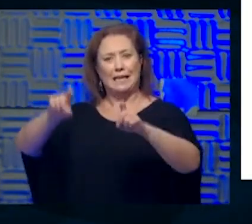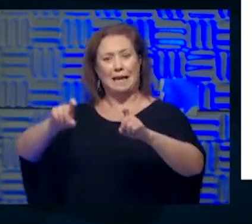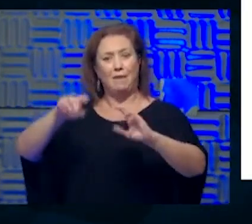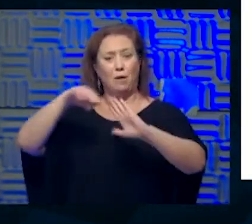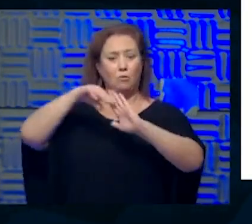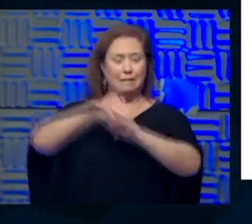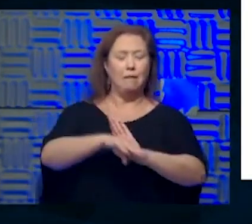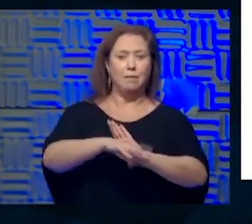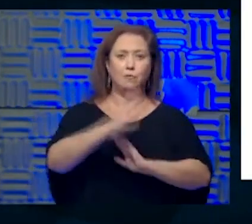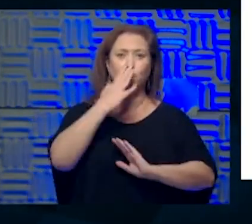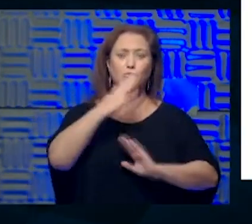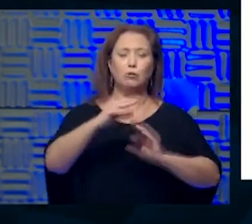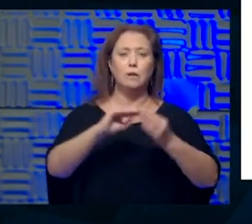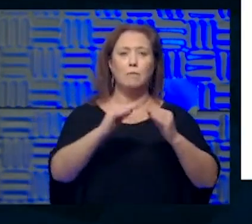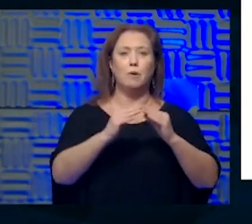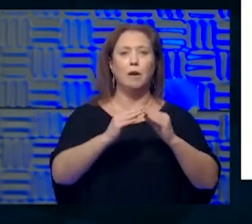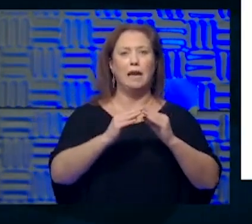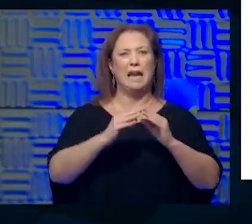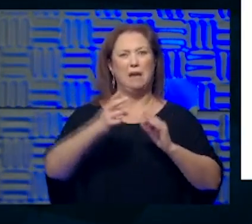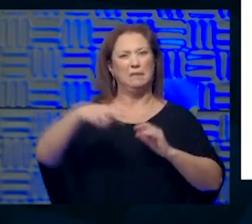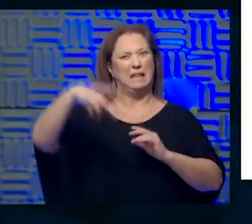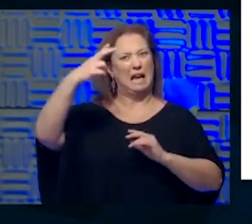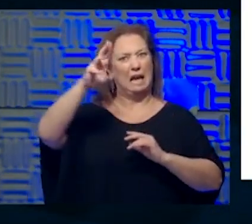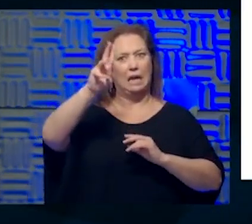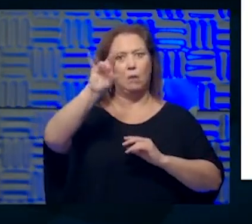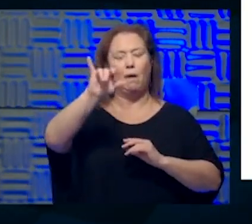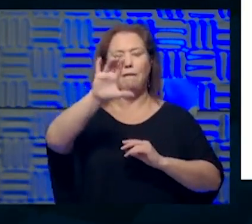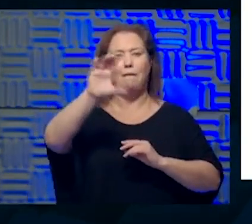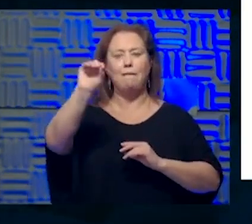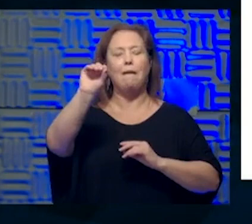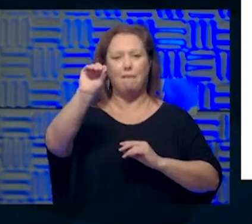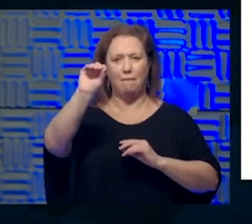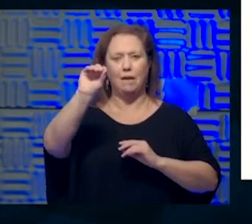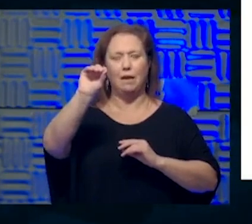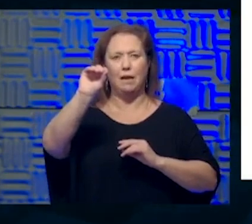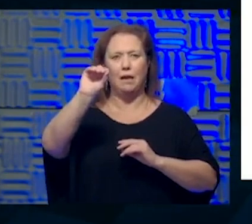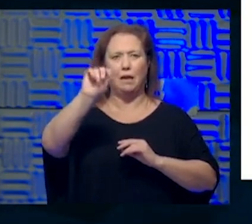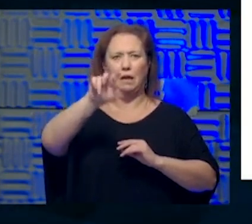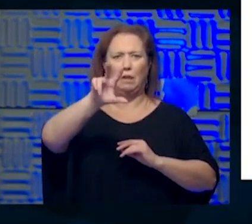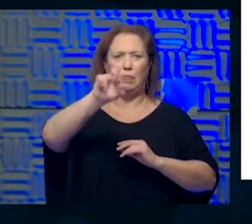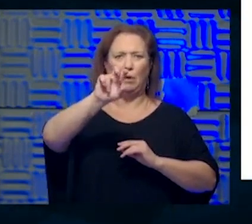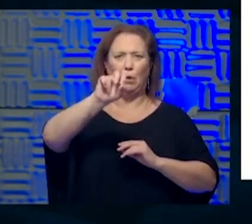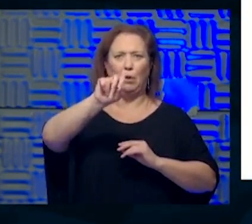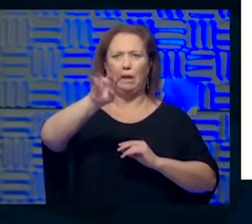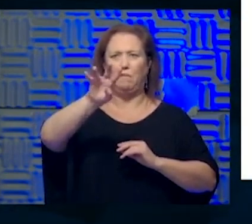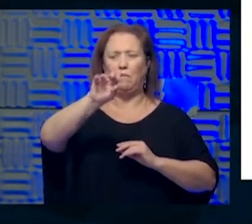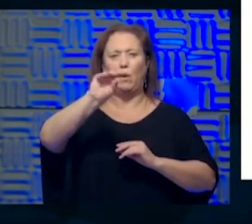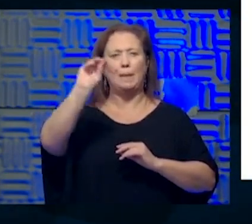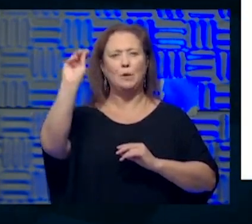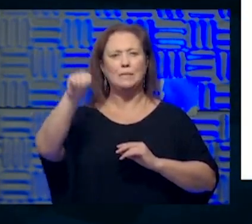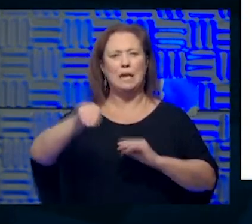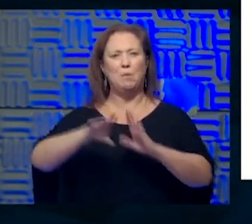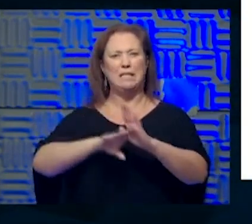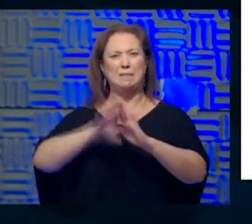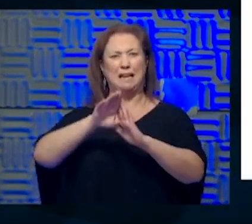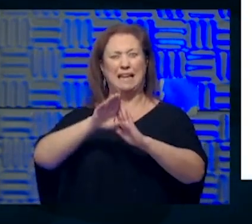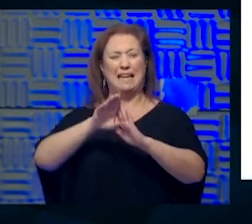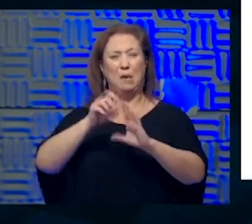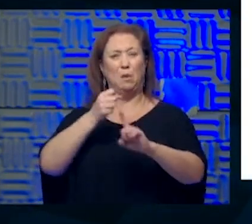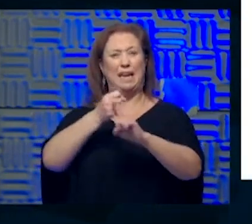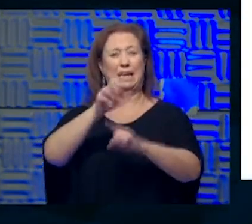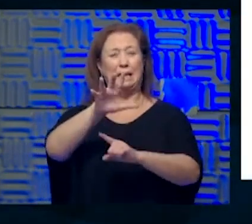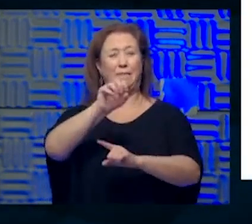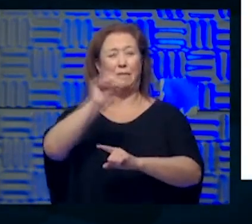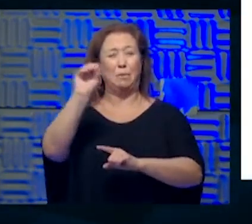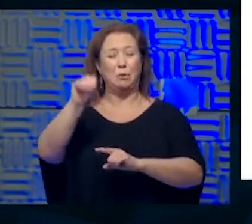good sign. It was really high for us in Wyandotte there for a while, 30, 40%. We even spiked up around 50 at